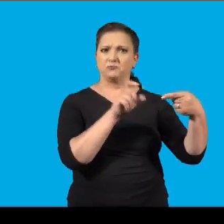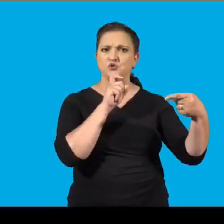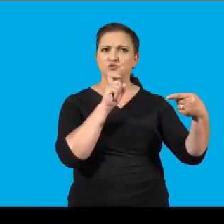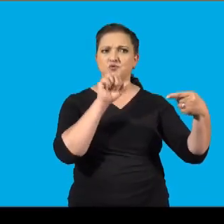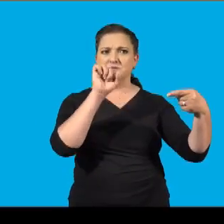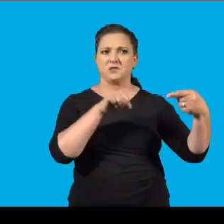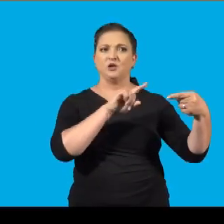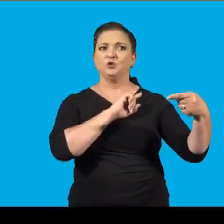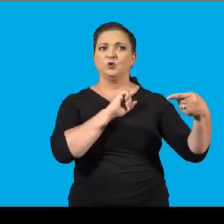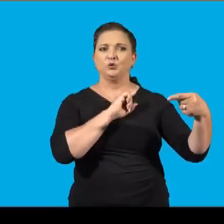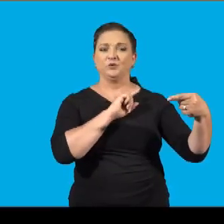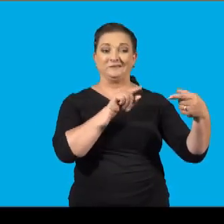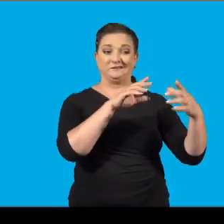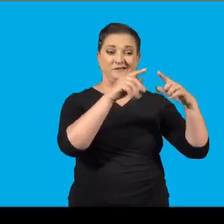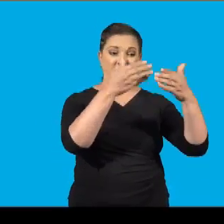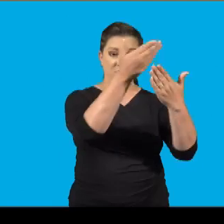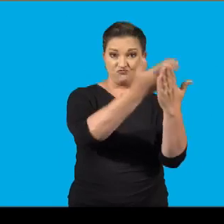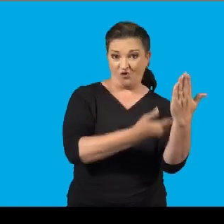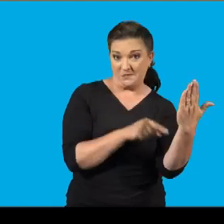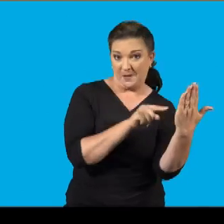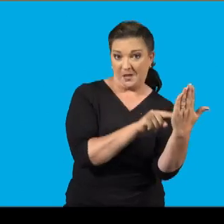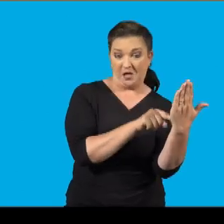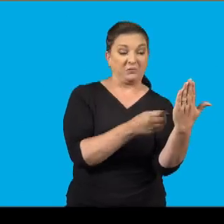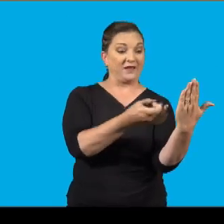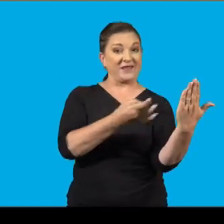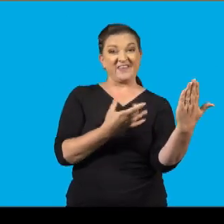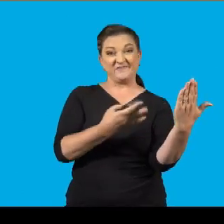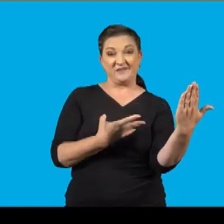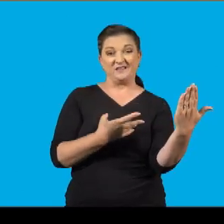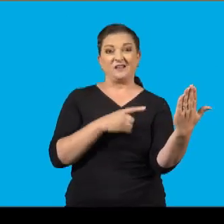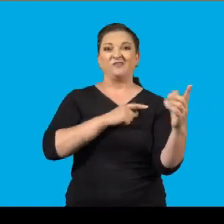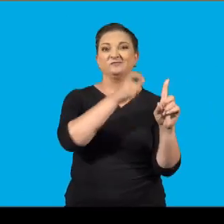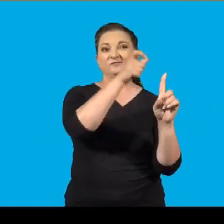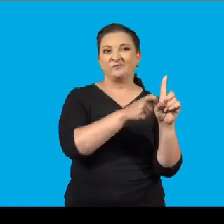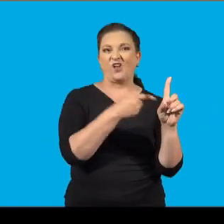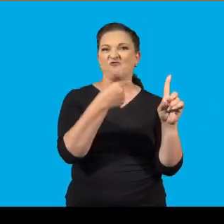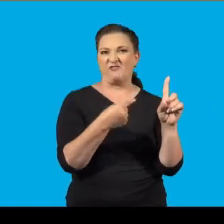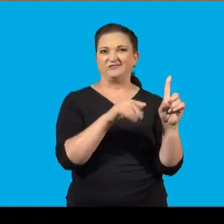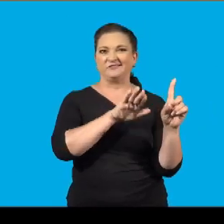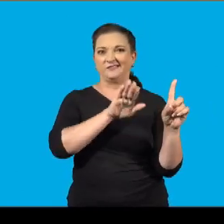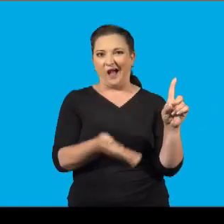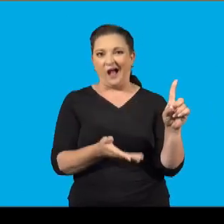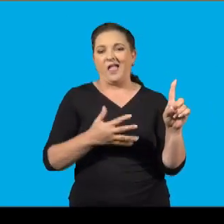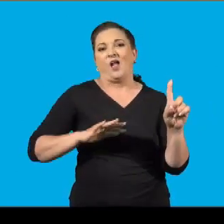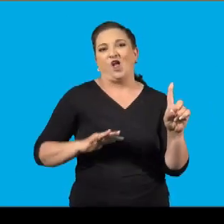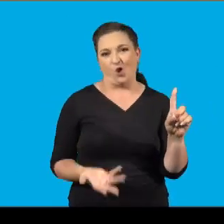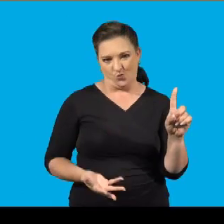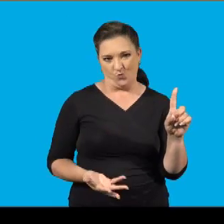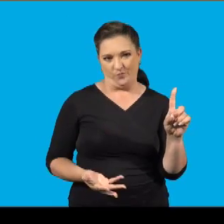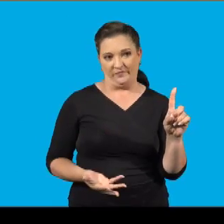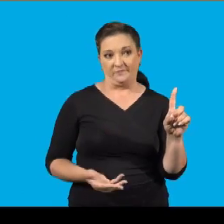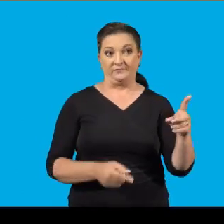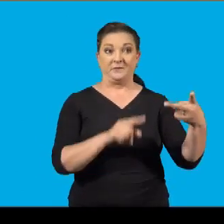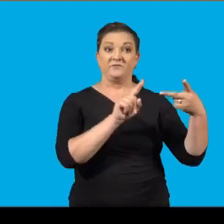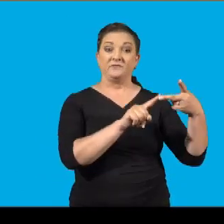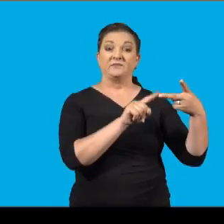useful because it is a transcript that gives first-hand information about the murder of Griffiths Mxenge.